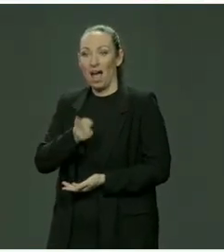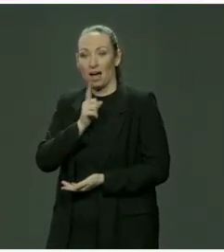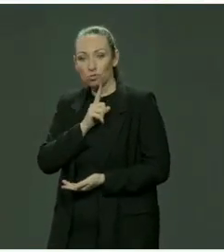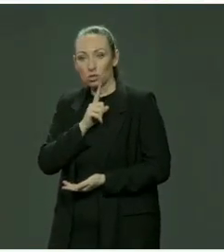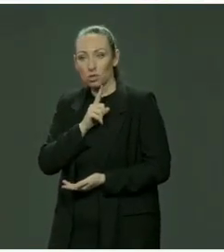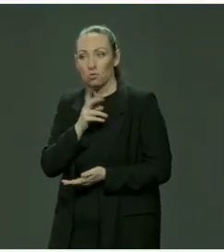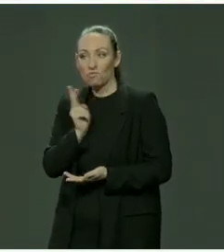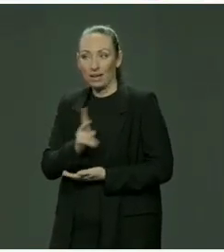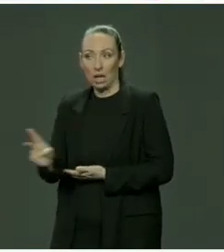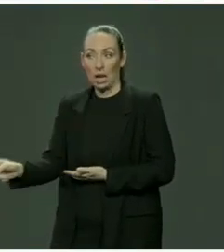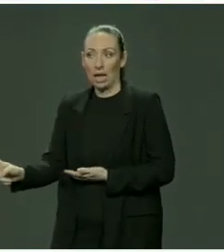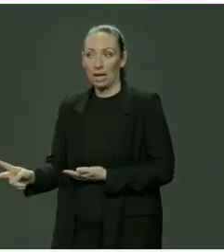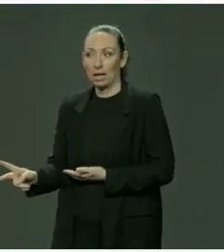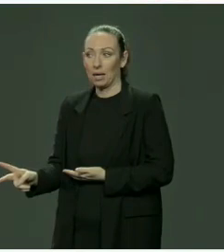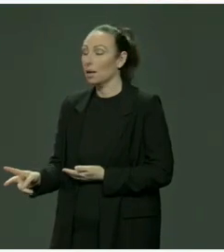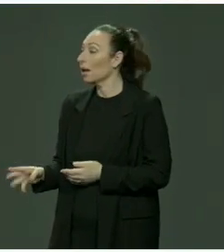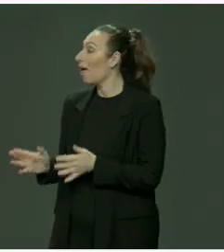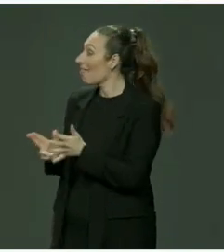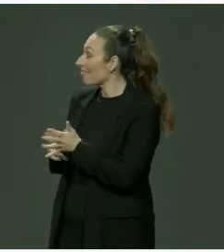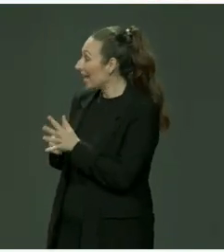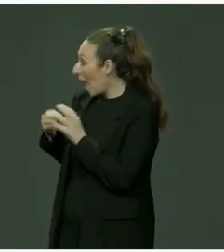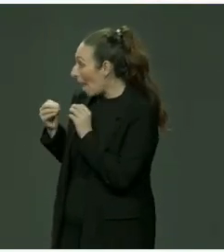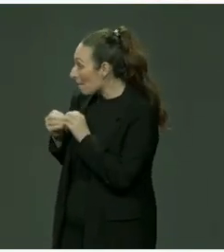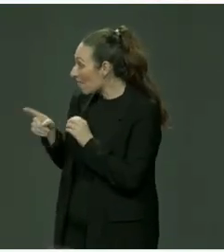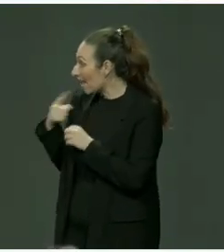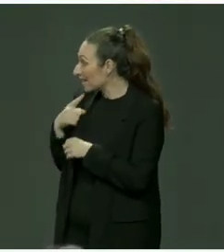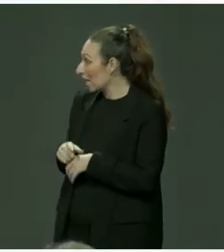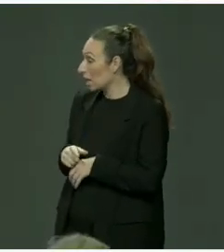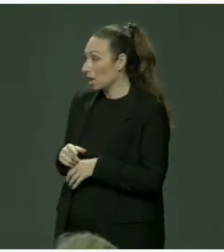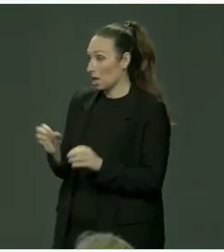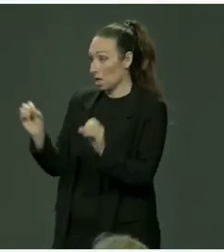AGM, and I got an assurance that we do none.